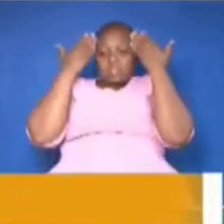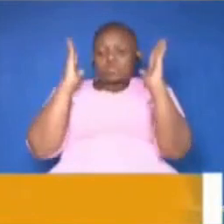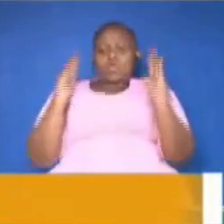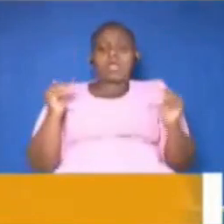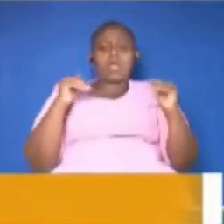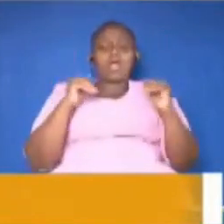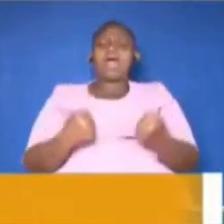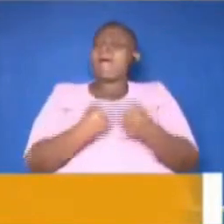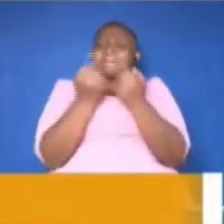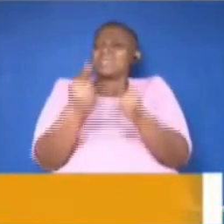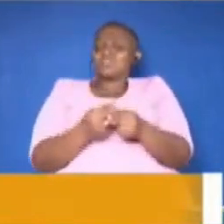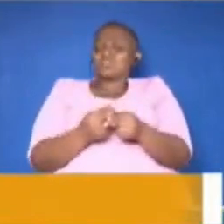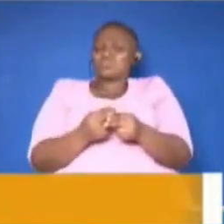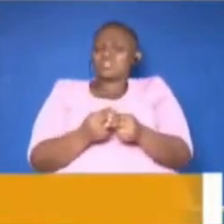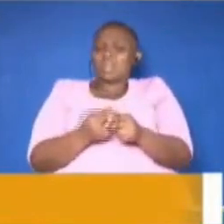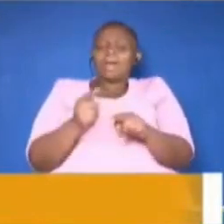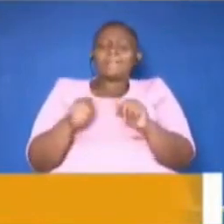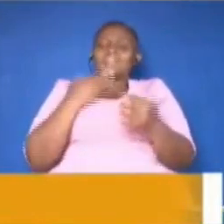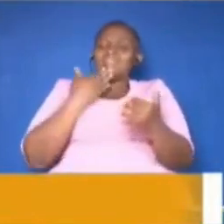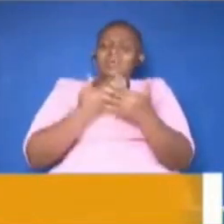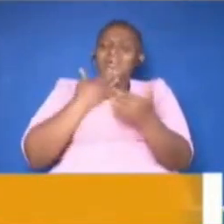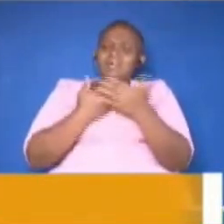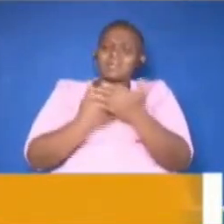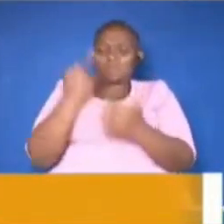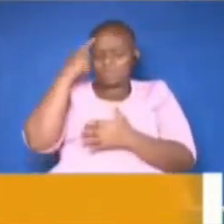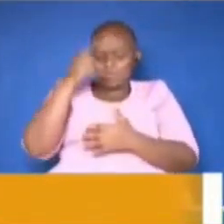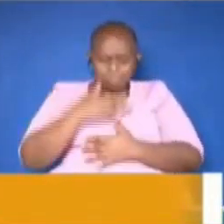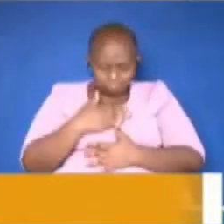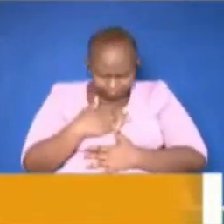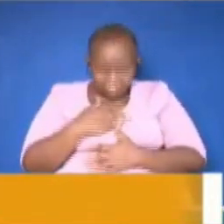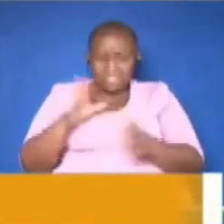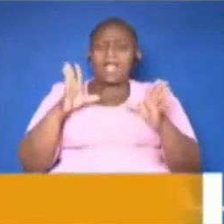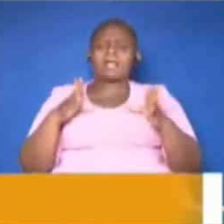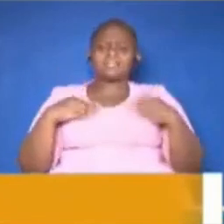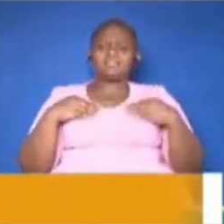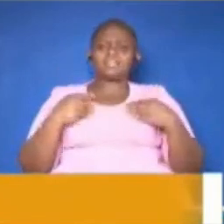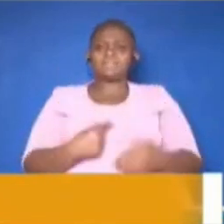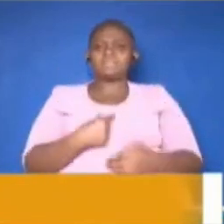happen that soon. But thank you very much for honoring us with your visit.